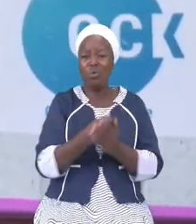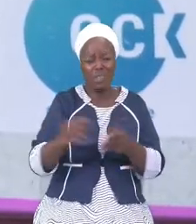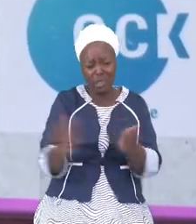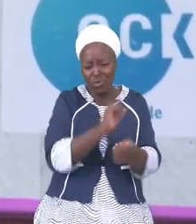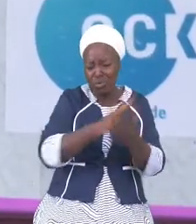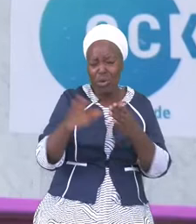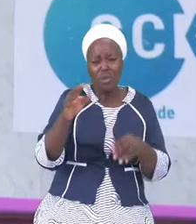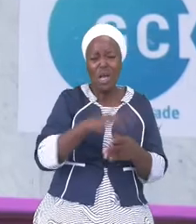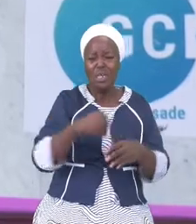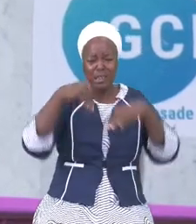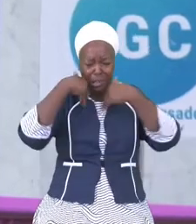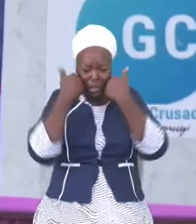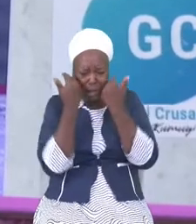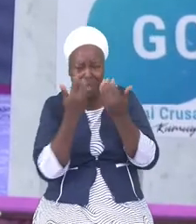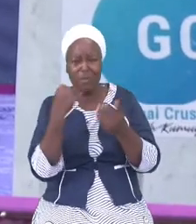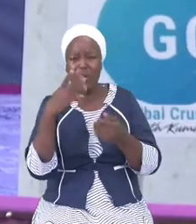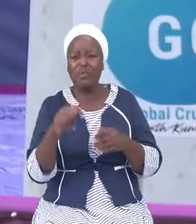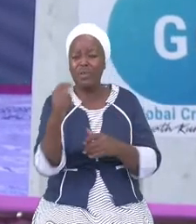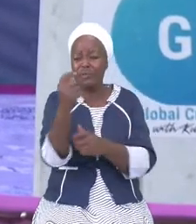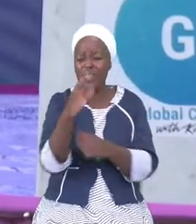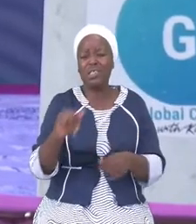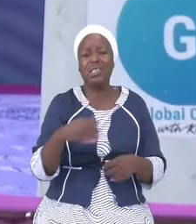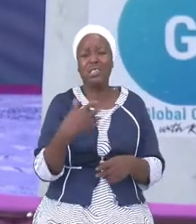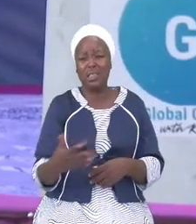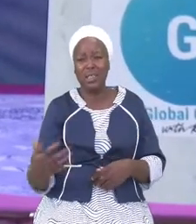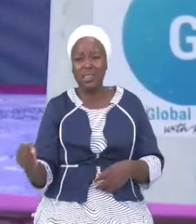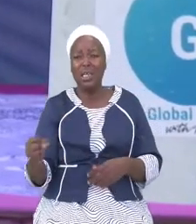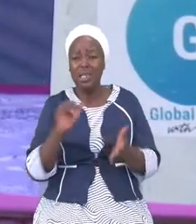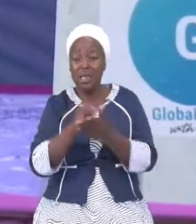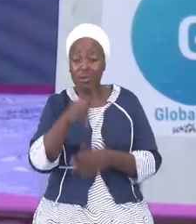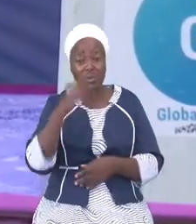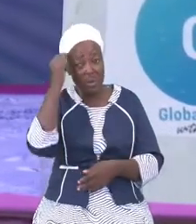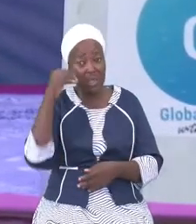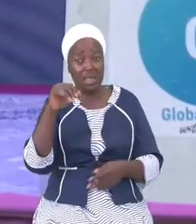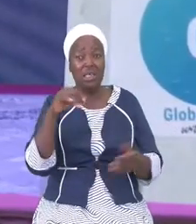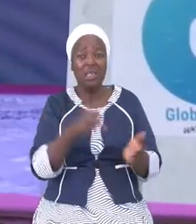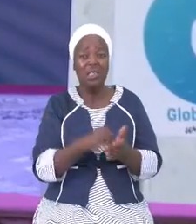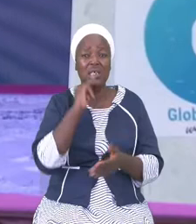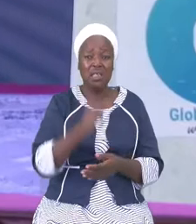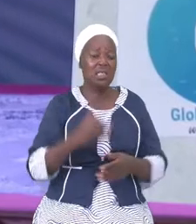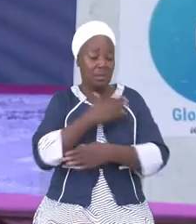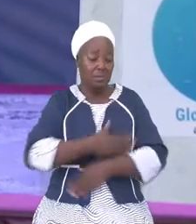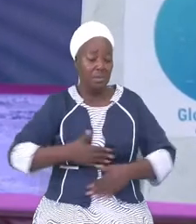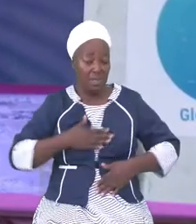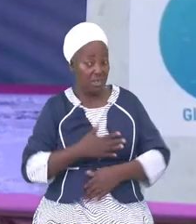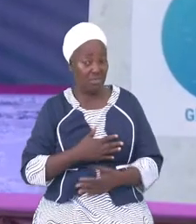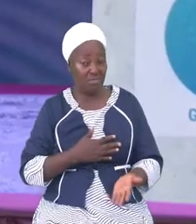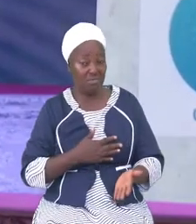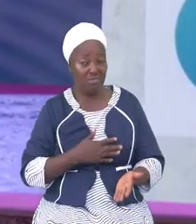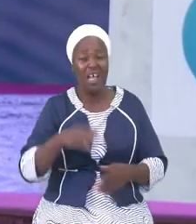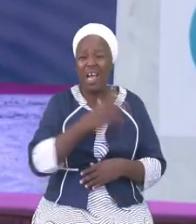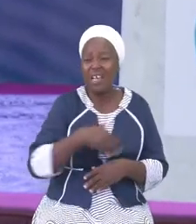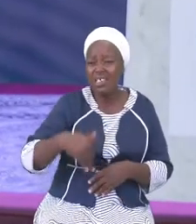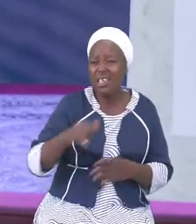degradation and the shame of fleshly acts that you are thinking is a pleasure, and yet it is